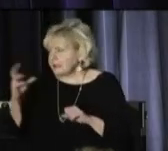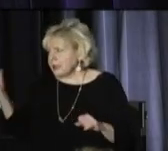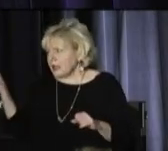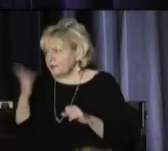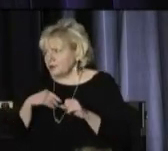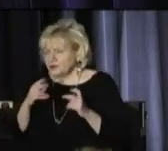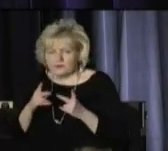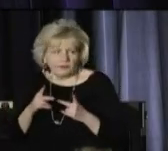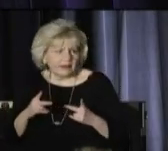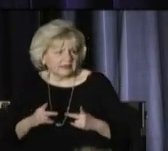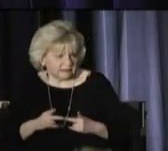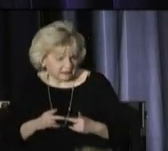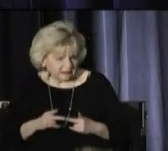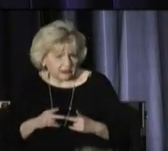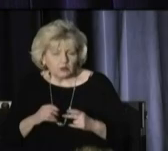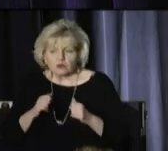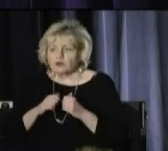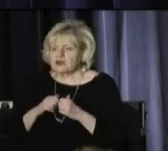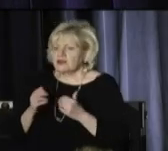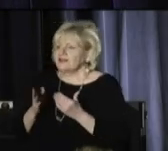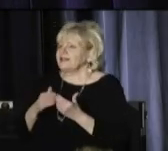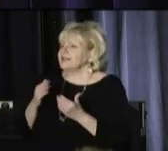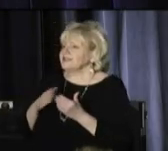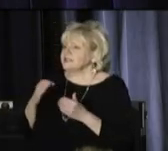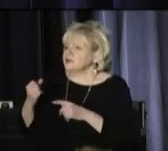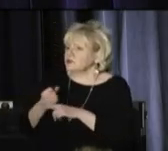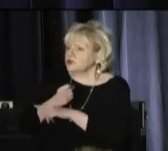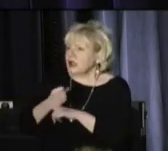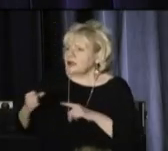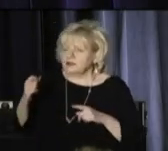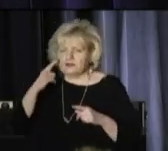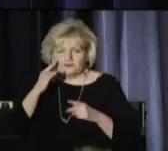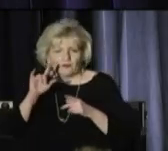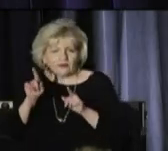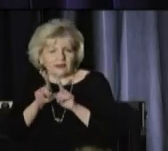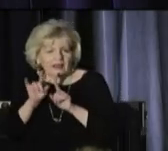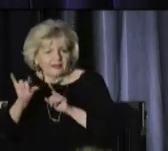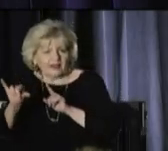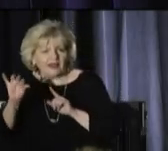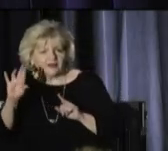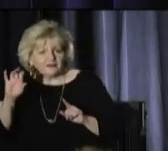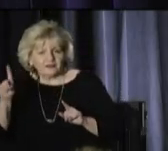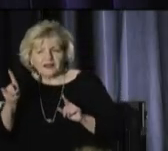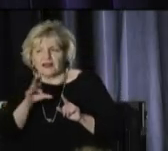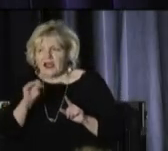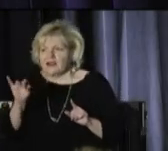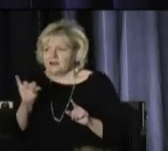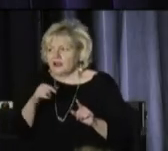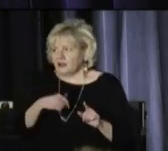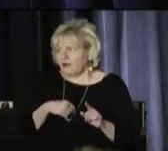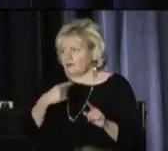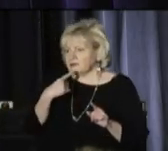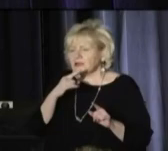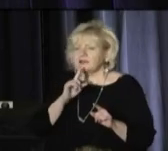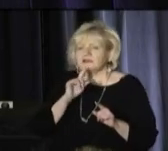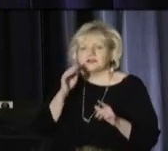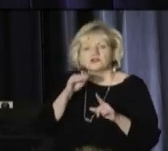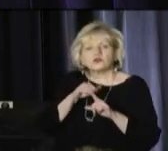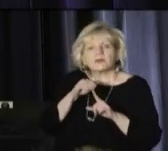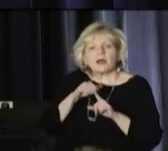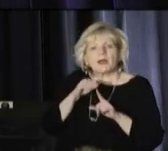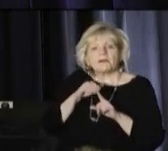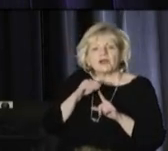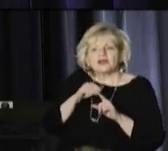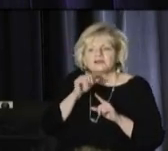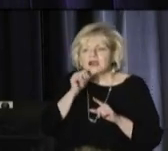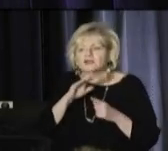said, amidst the easy brutality of that, like Fred said, and like I said, it's a reminder not to put